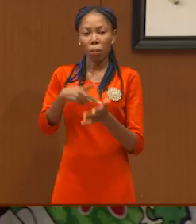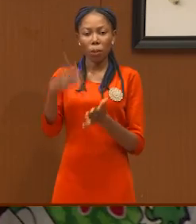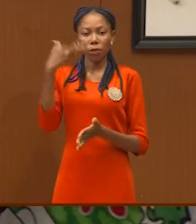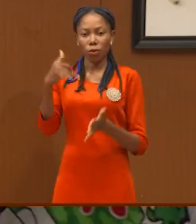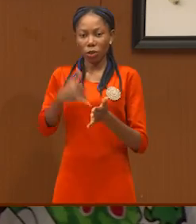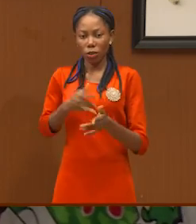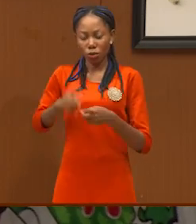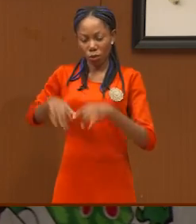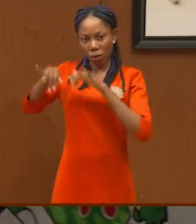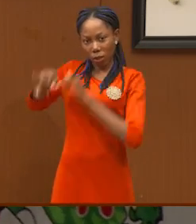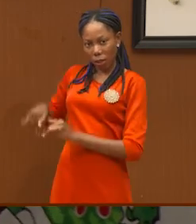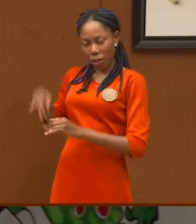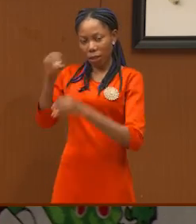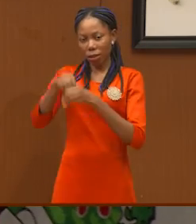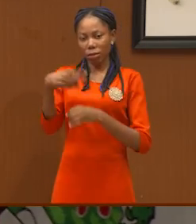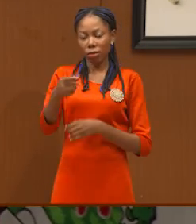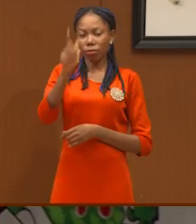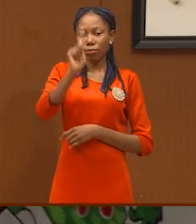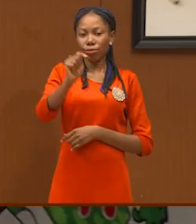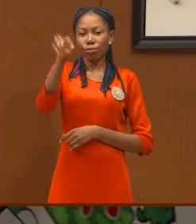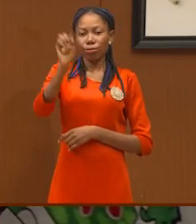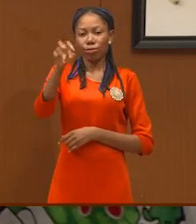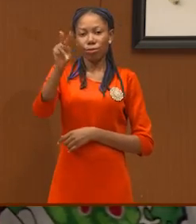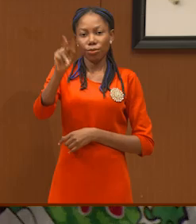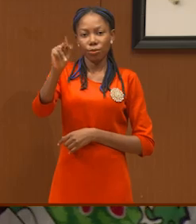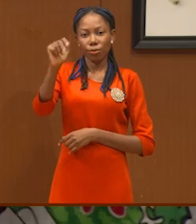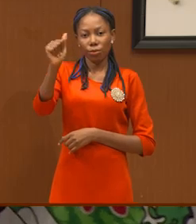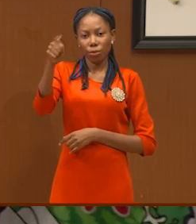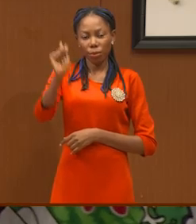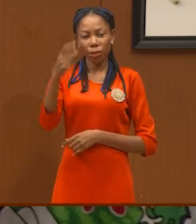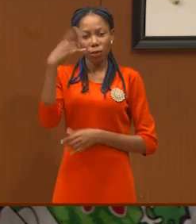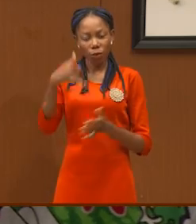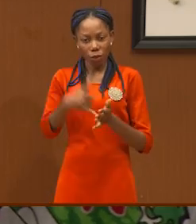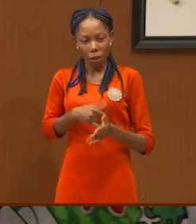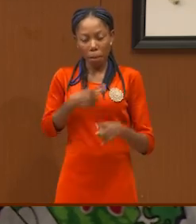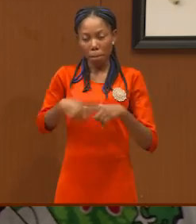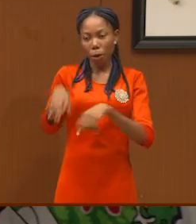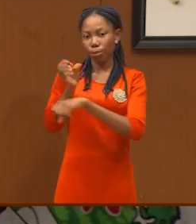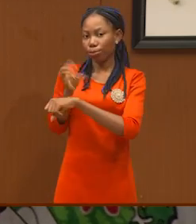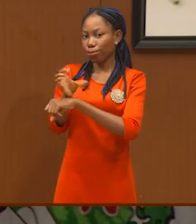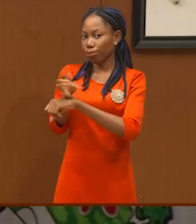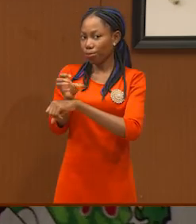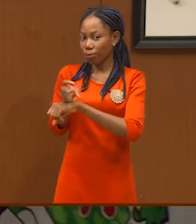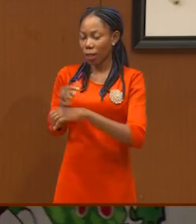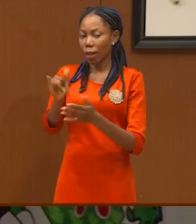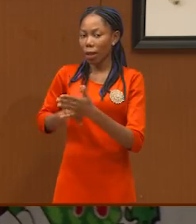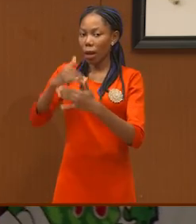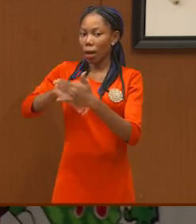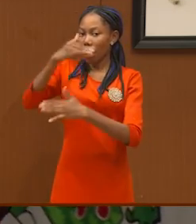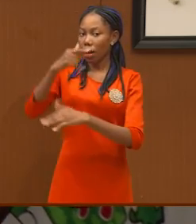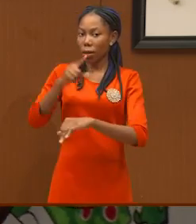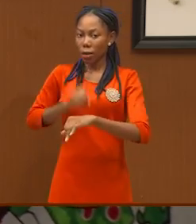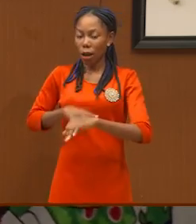his tenancy in the house or something. It's between you. But I'm just advising you that next time,